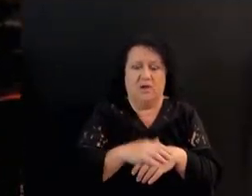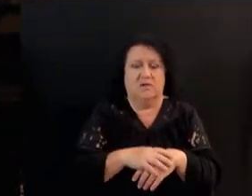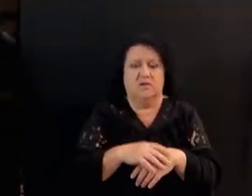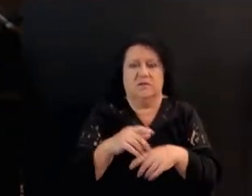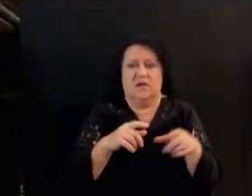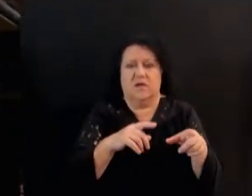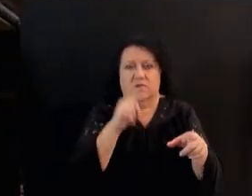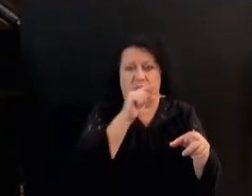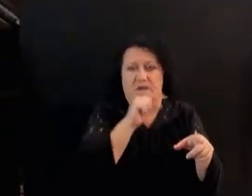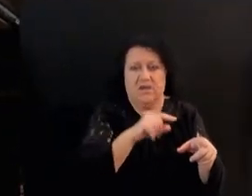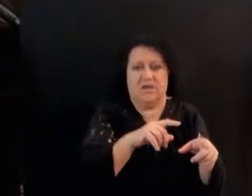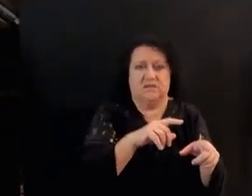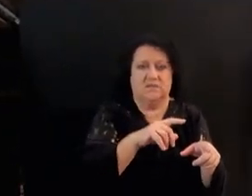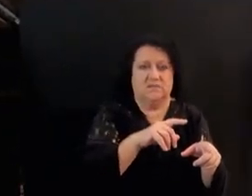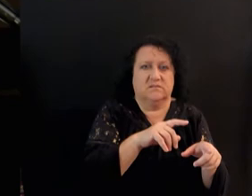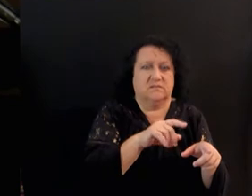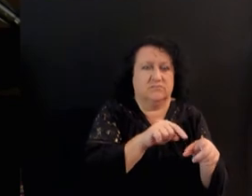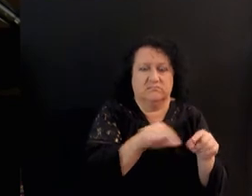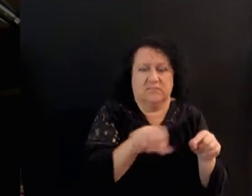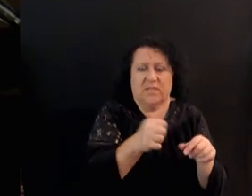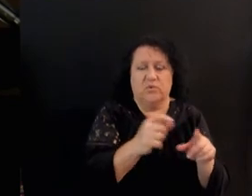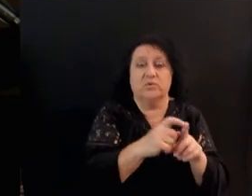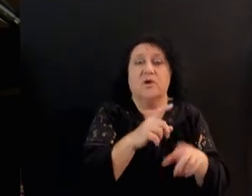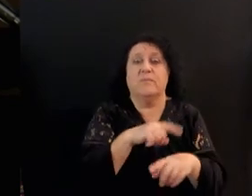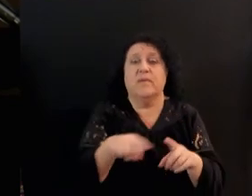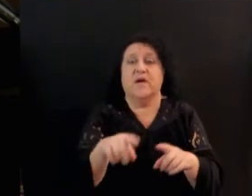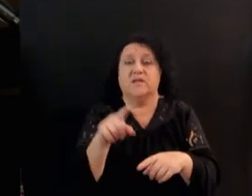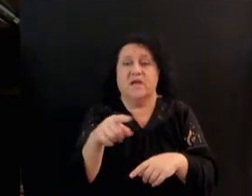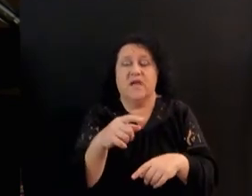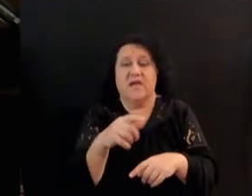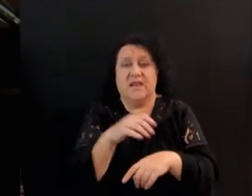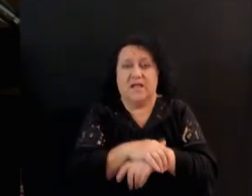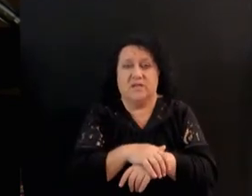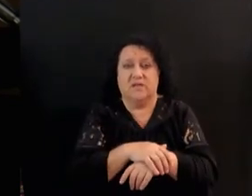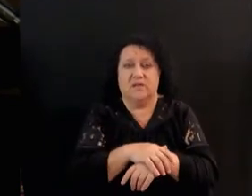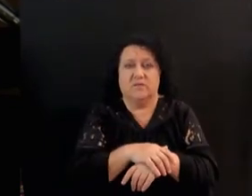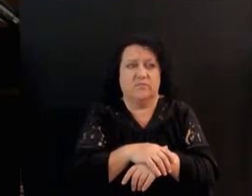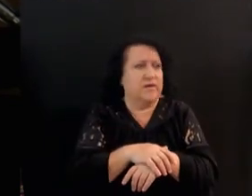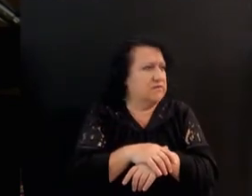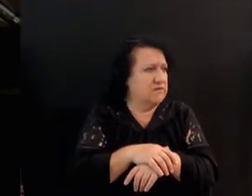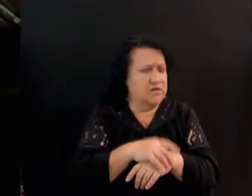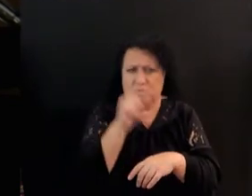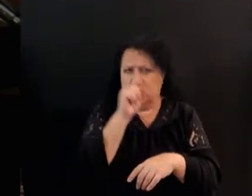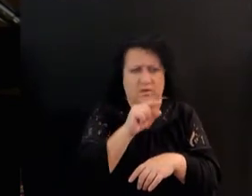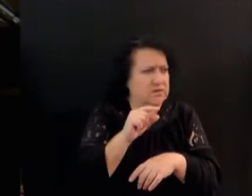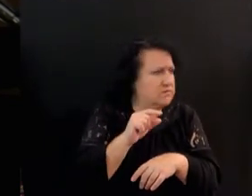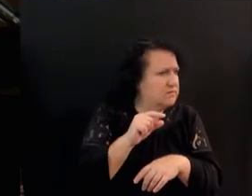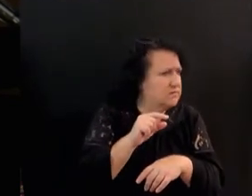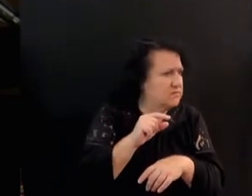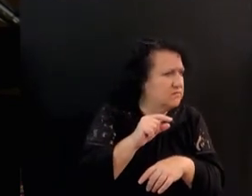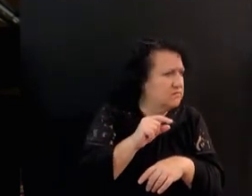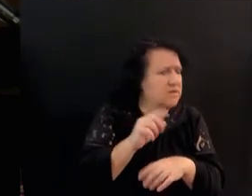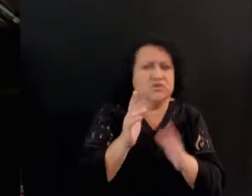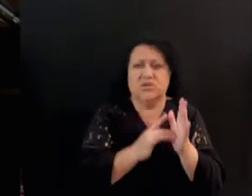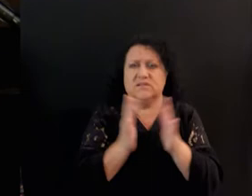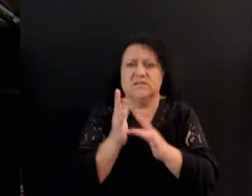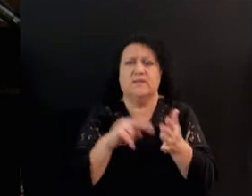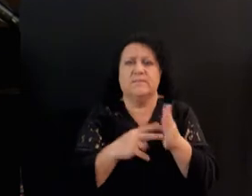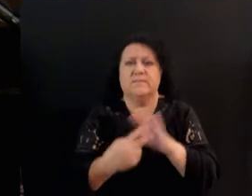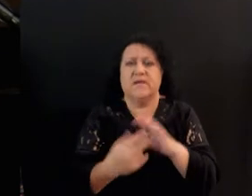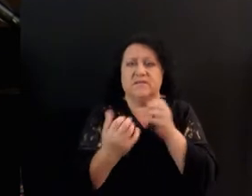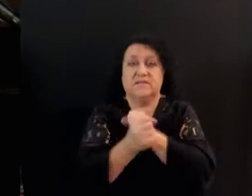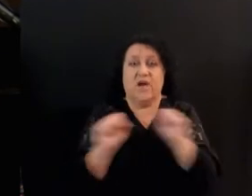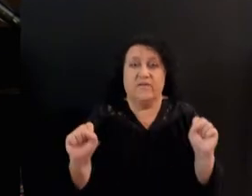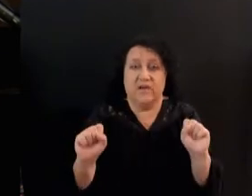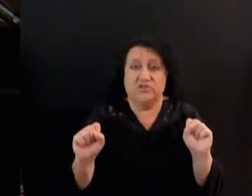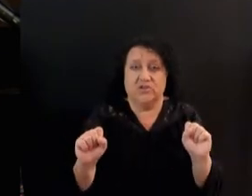word means God is salvation. The name Jesus means God